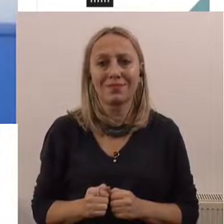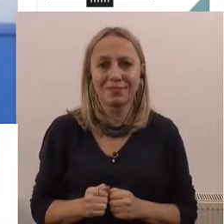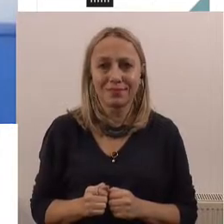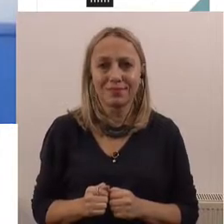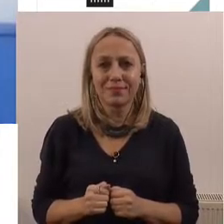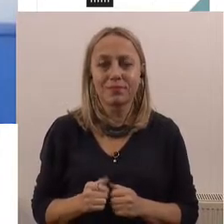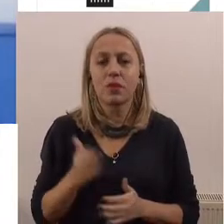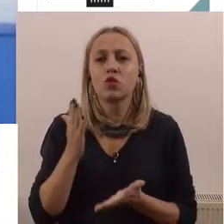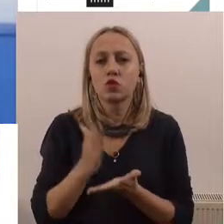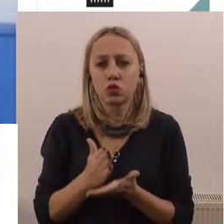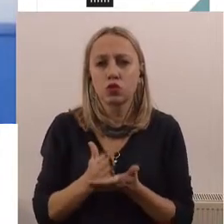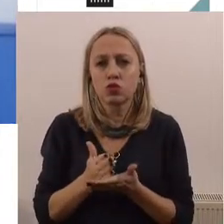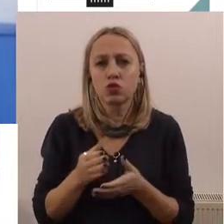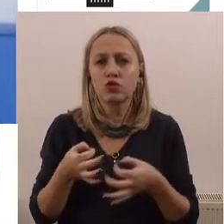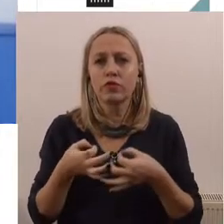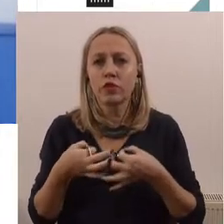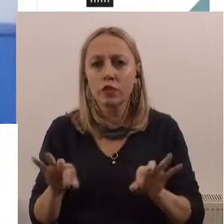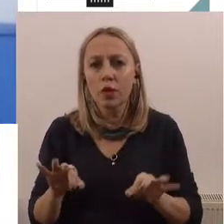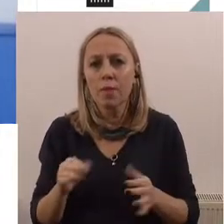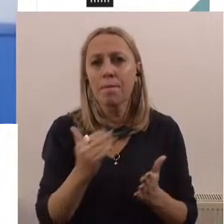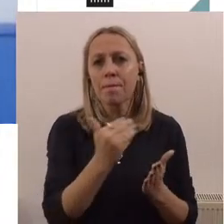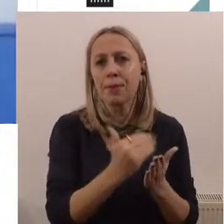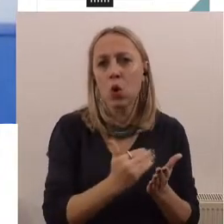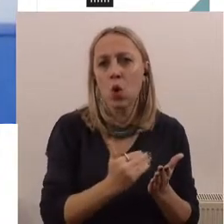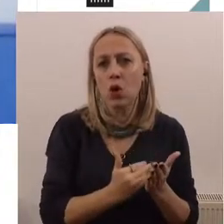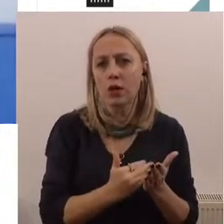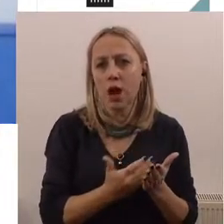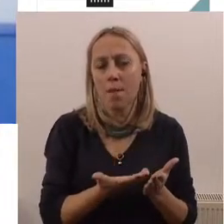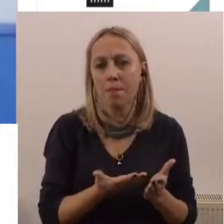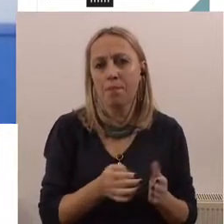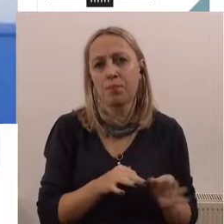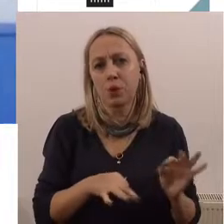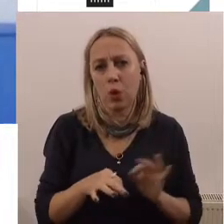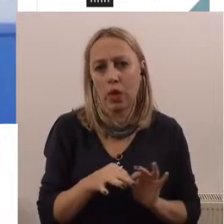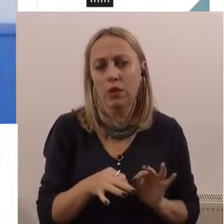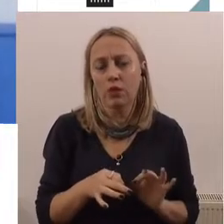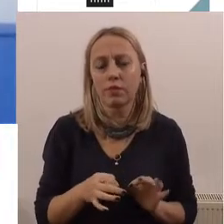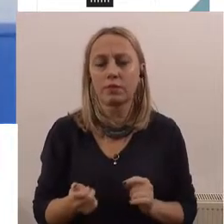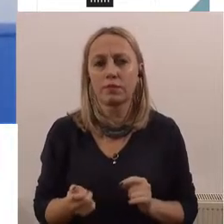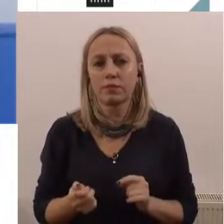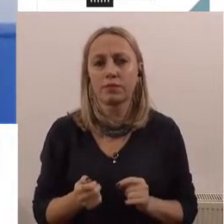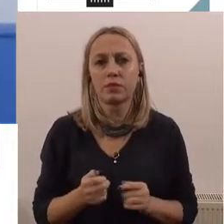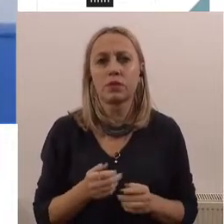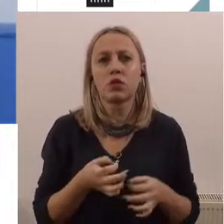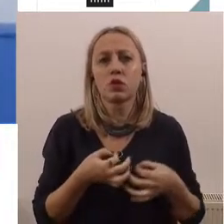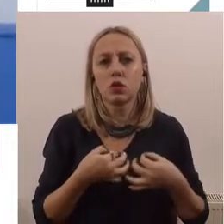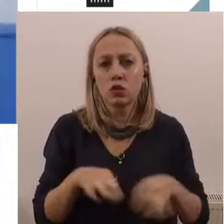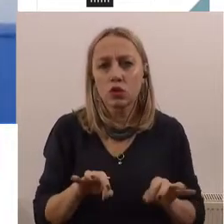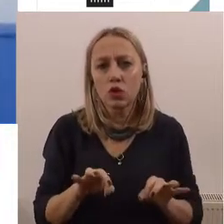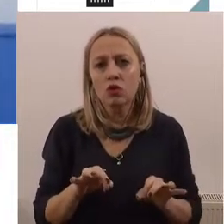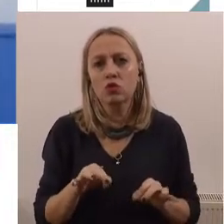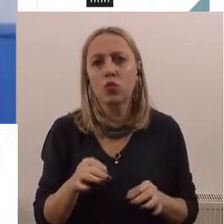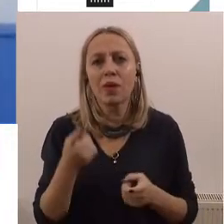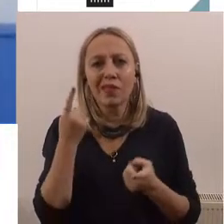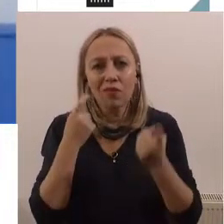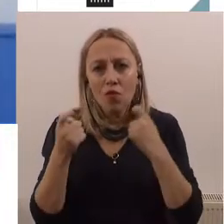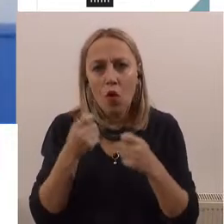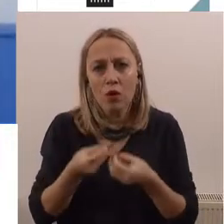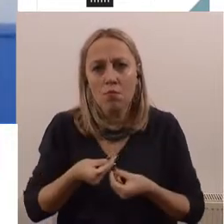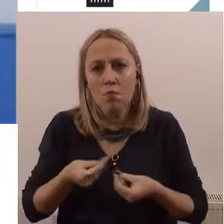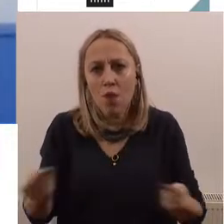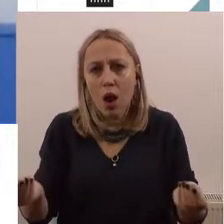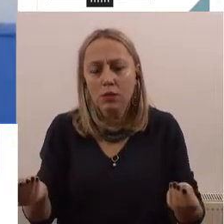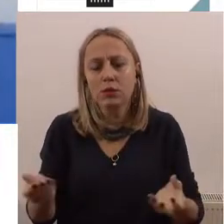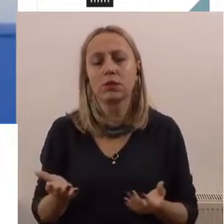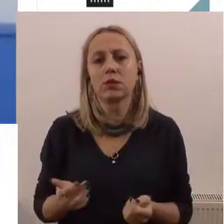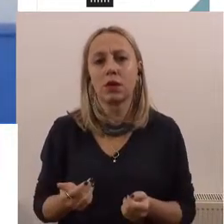The accessibility of the programs. Sorry, my doorbell is ringing. Accessibility to the content. So that's,